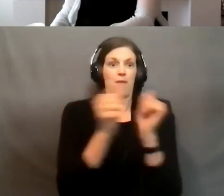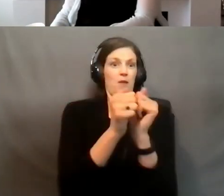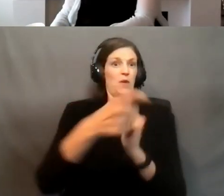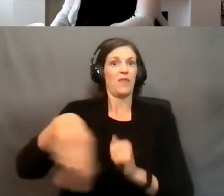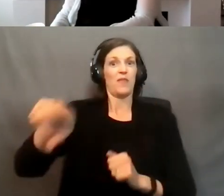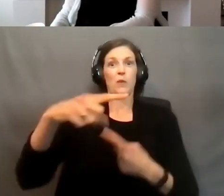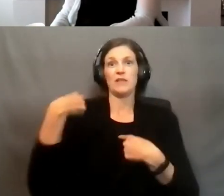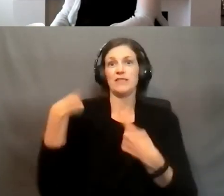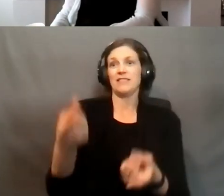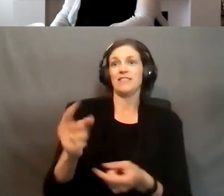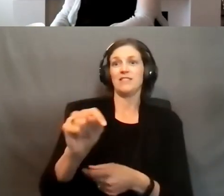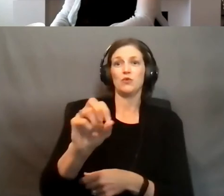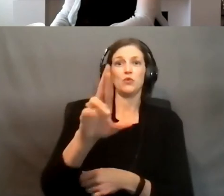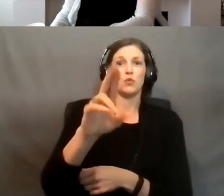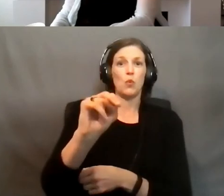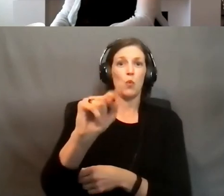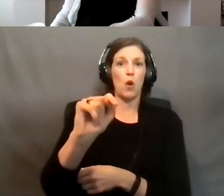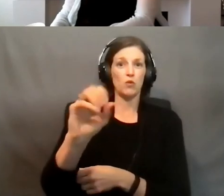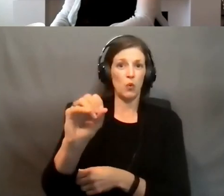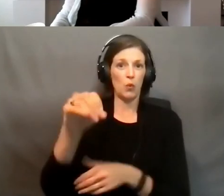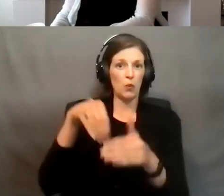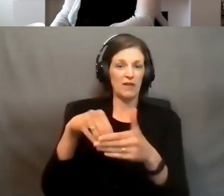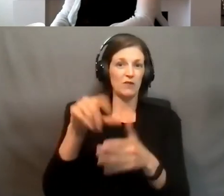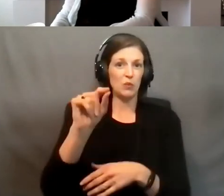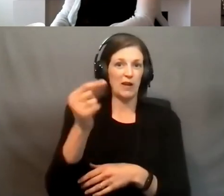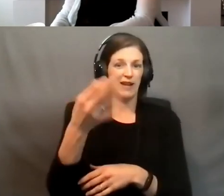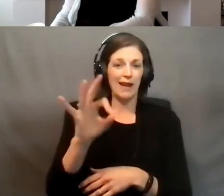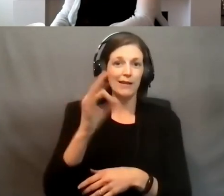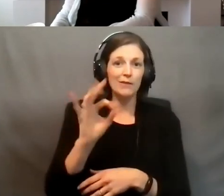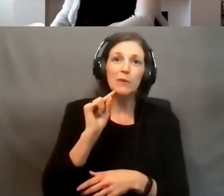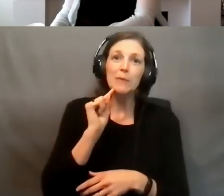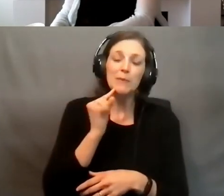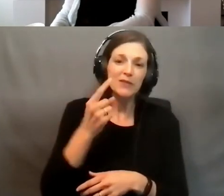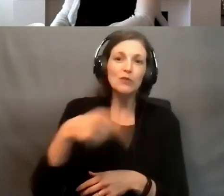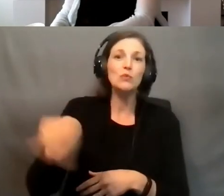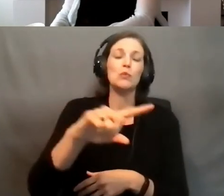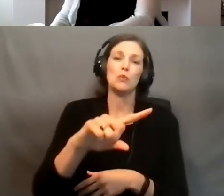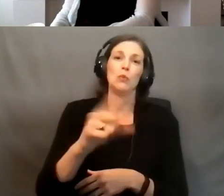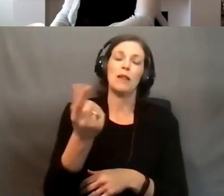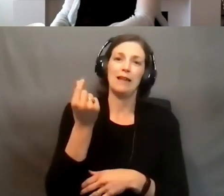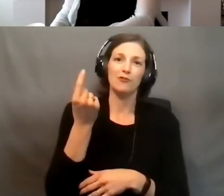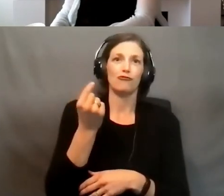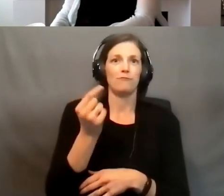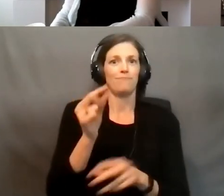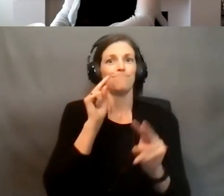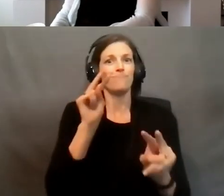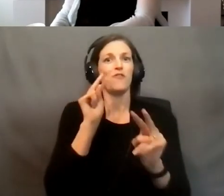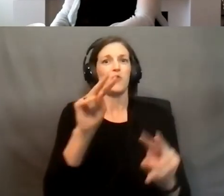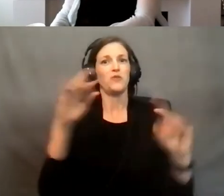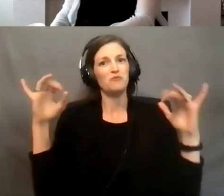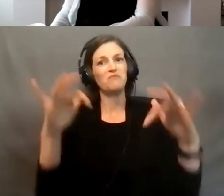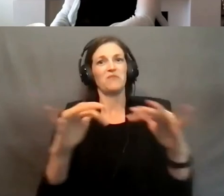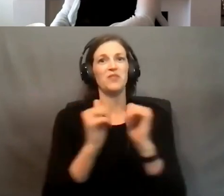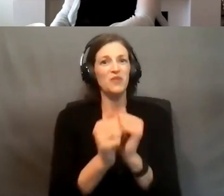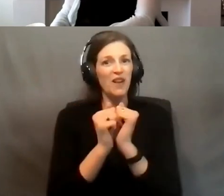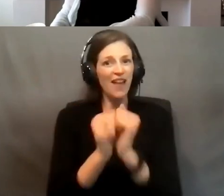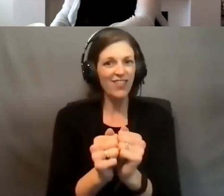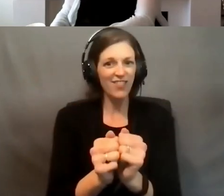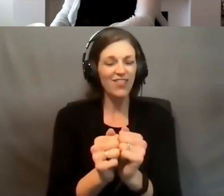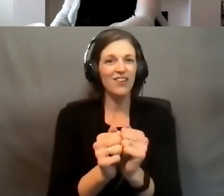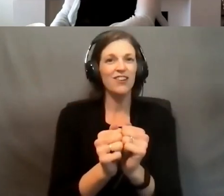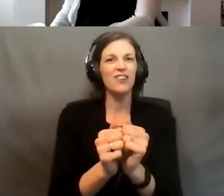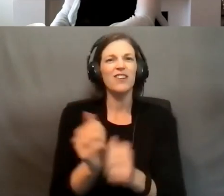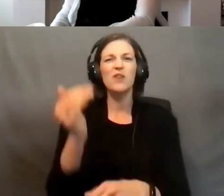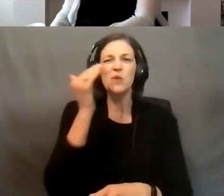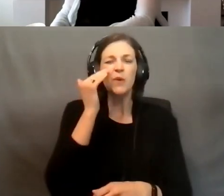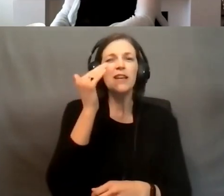Toronto in 2019. We missed you last year, so we're looking forward to coming together. And we know that